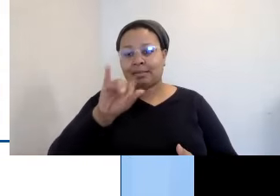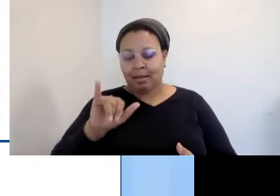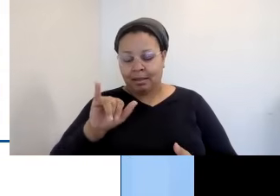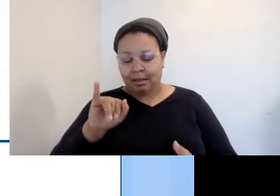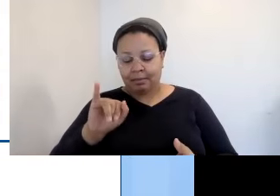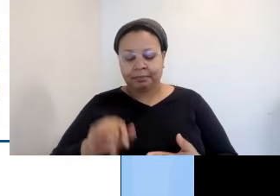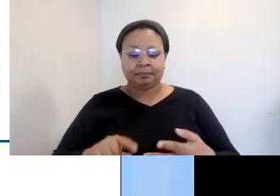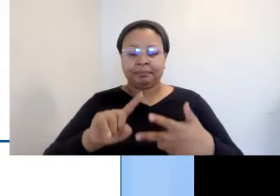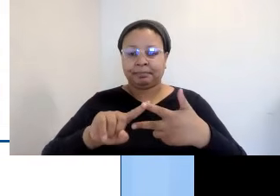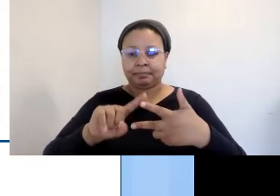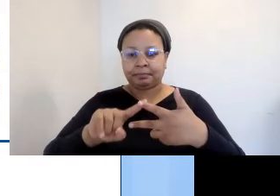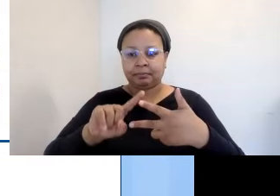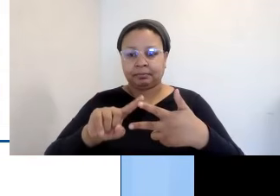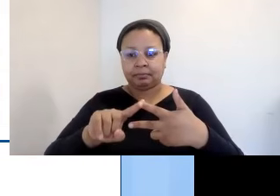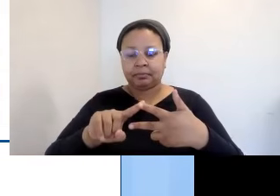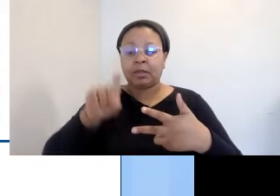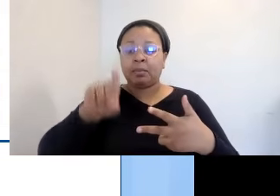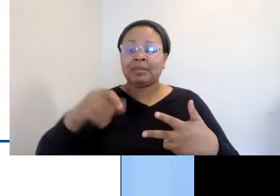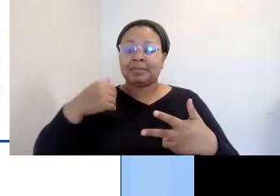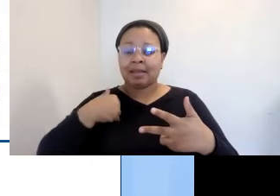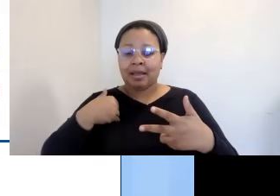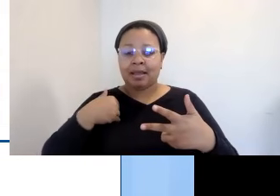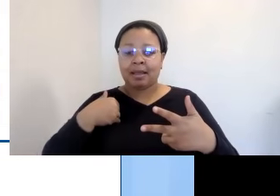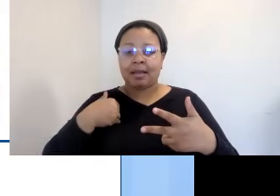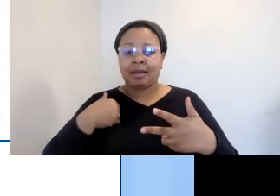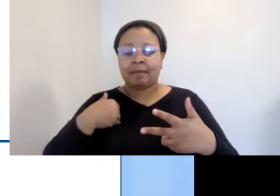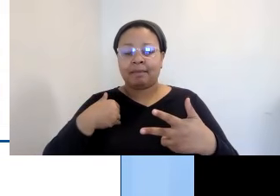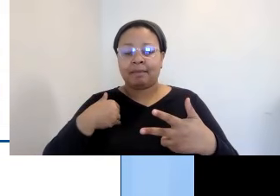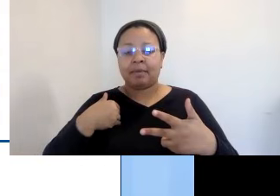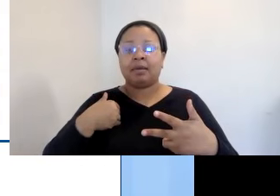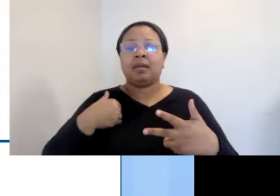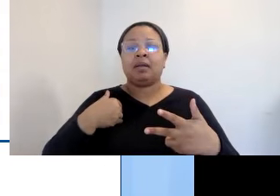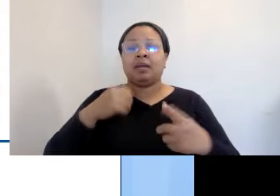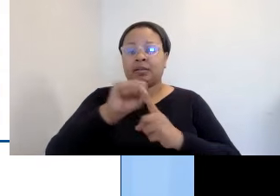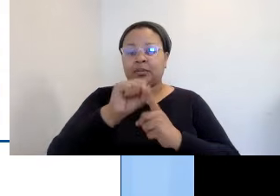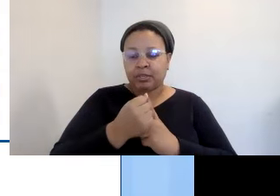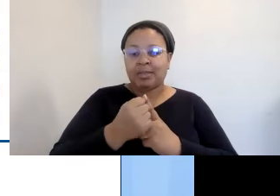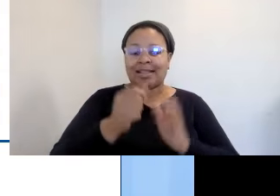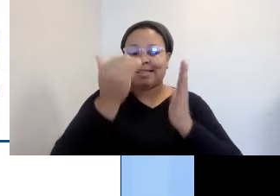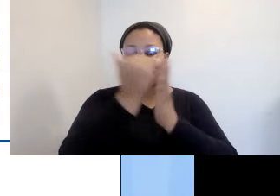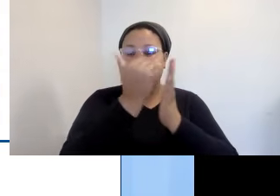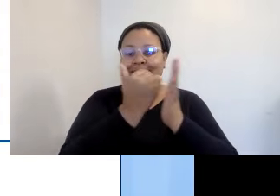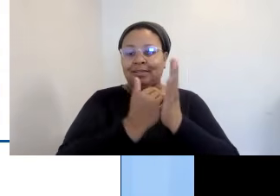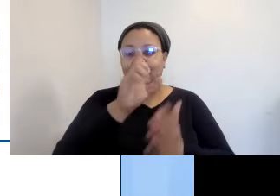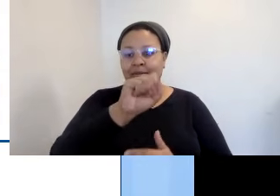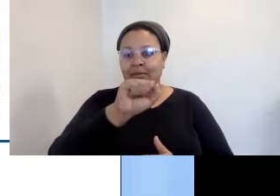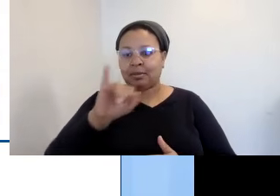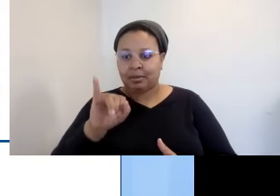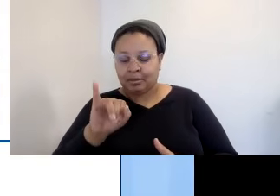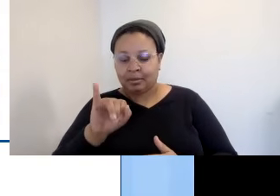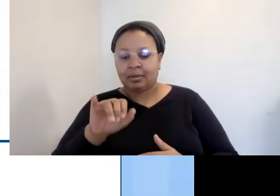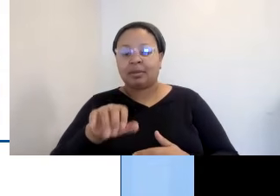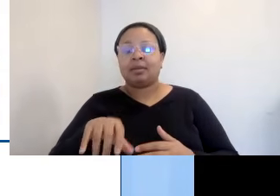number 2, you have to have a condition listed on Social Security Administration's list of compassionate